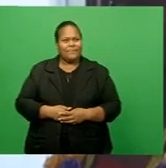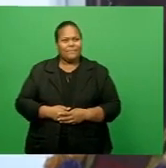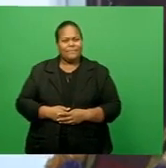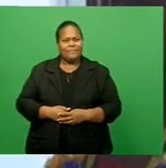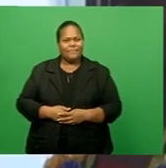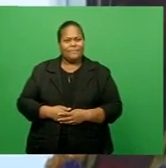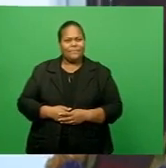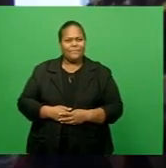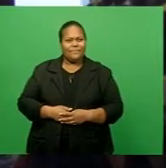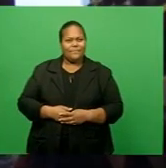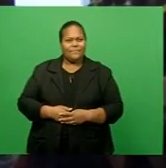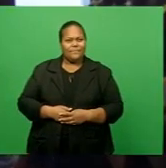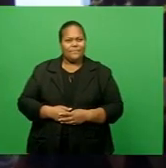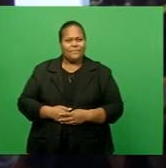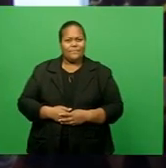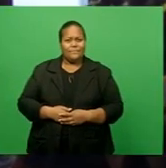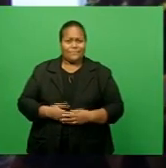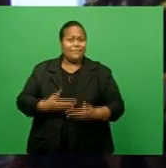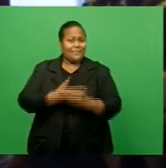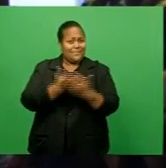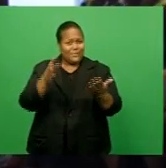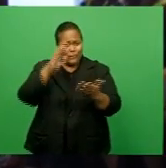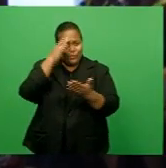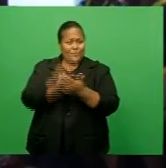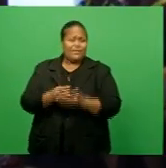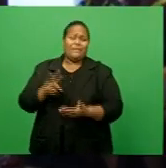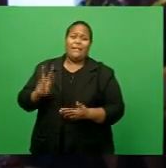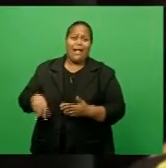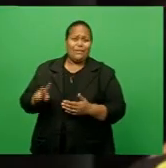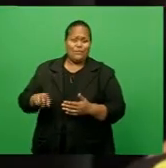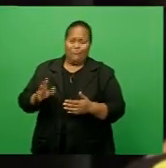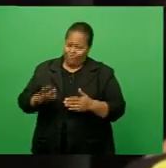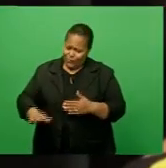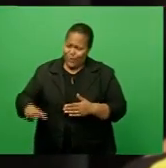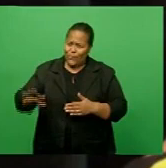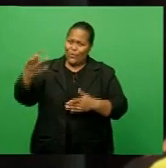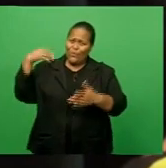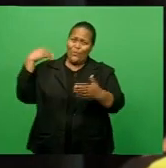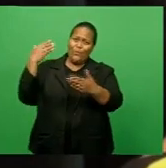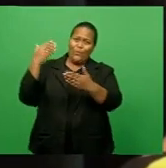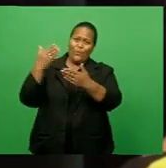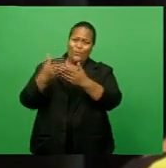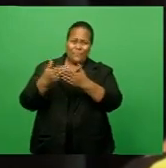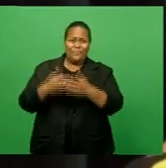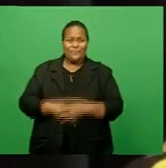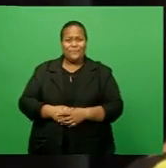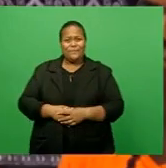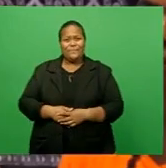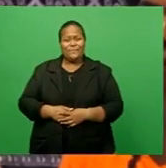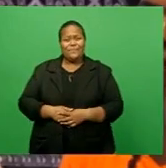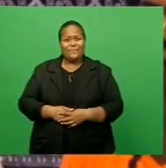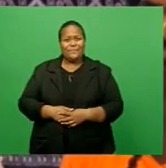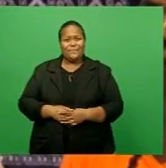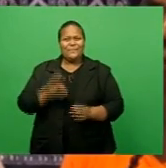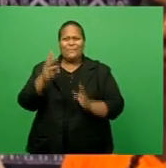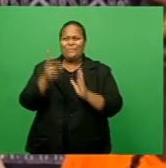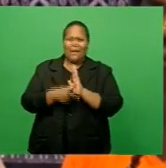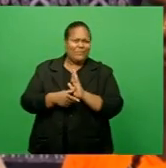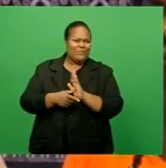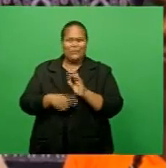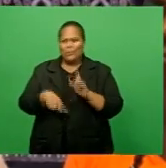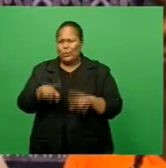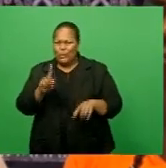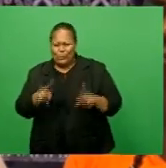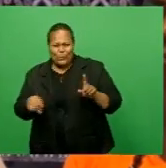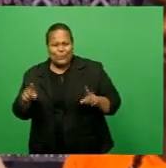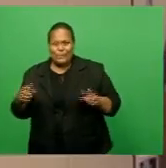you've danced your ways ever so beautifully and ever so elegantly through unpredictable seasons of